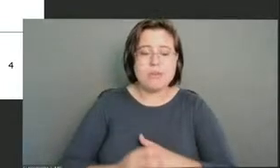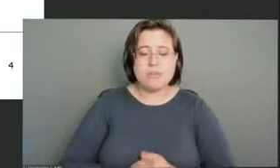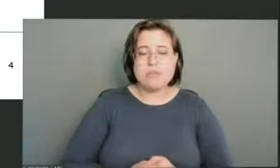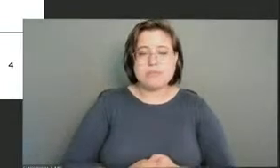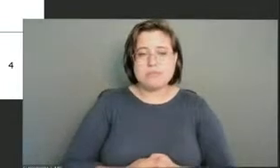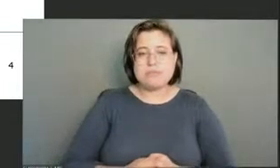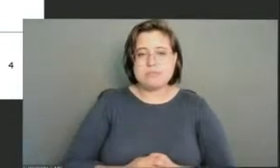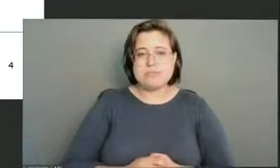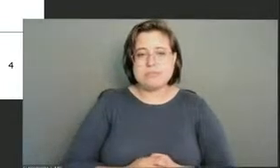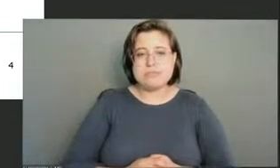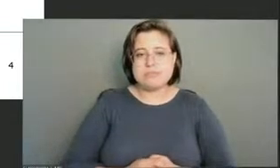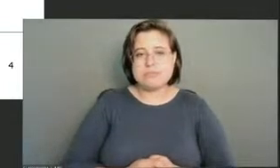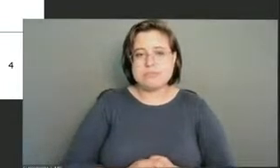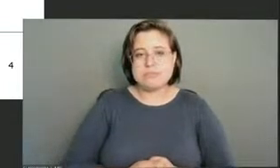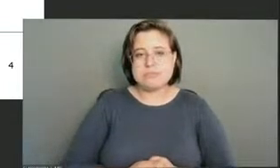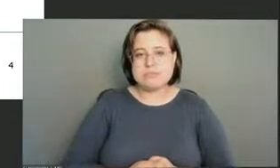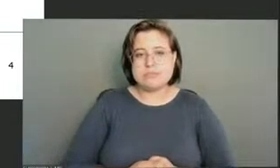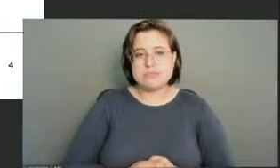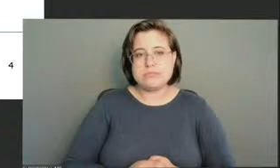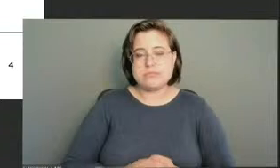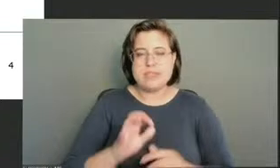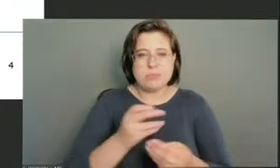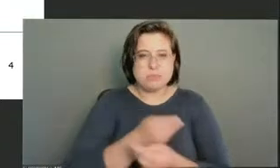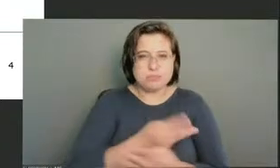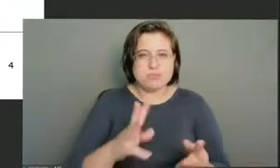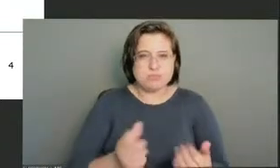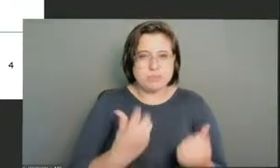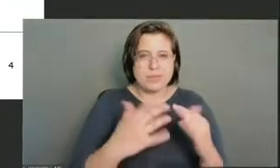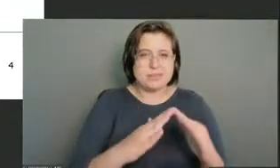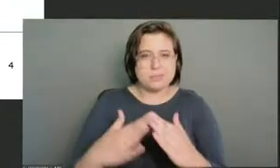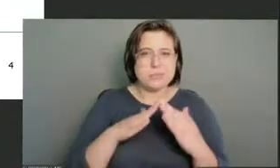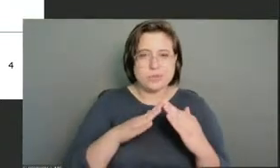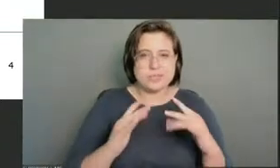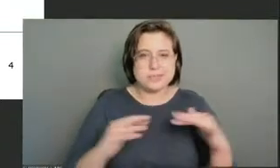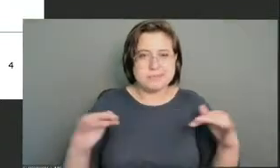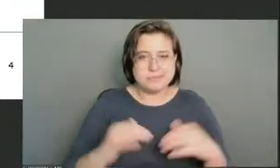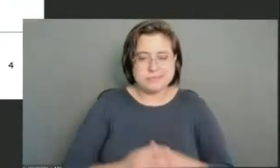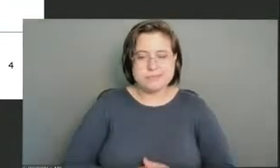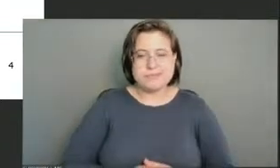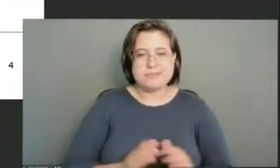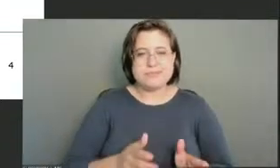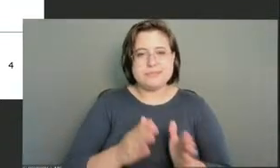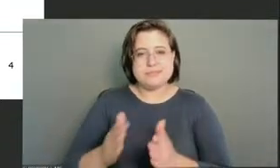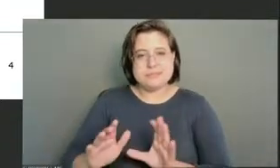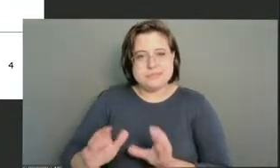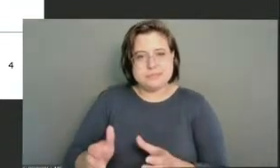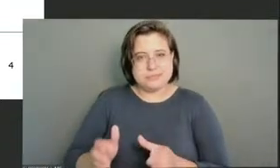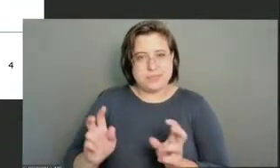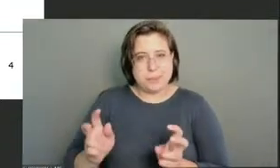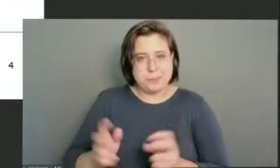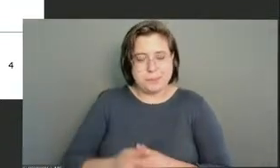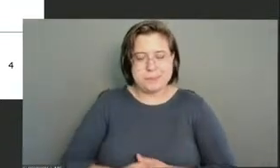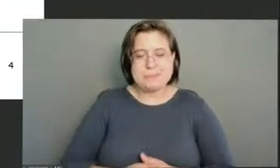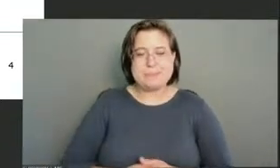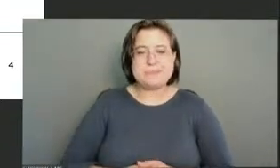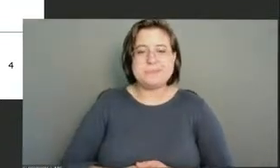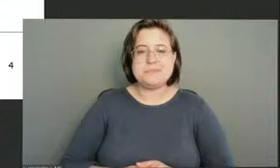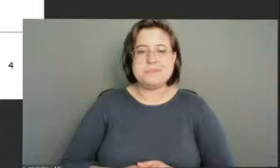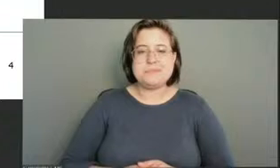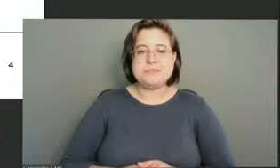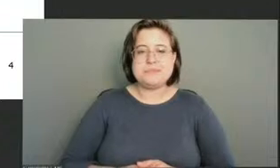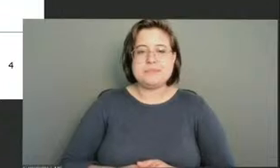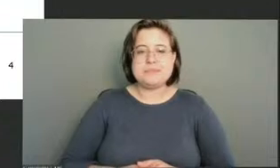across communities. I'll move then to the second bucket categorical theme, and that is the theme